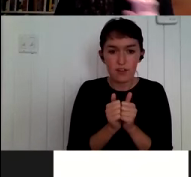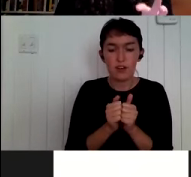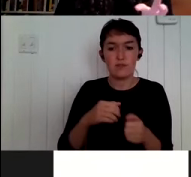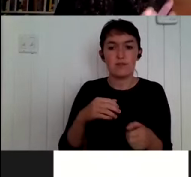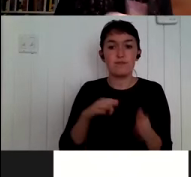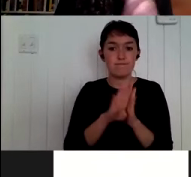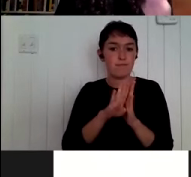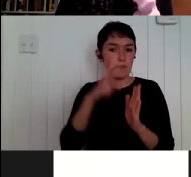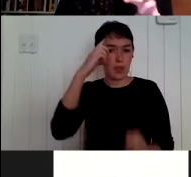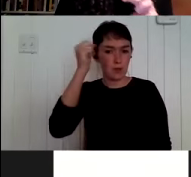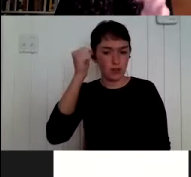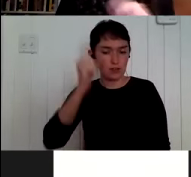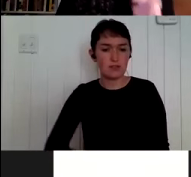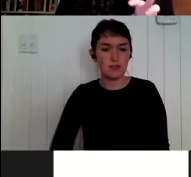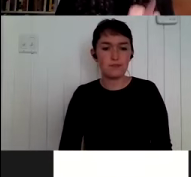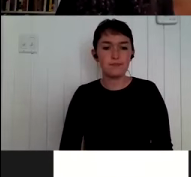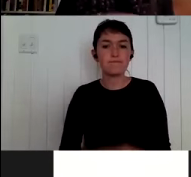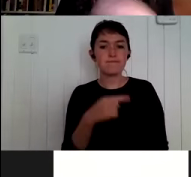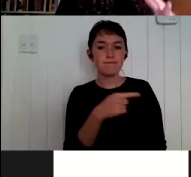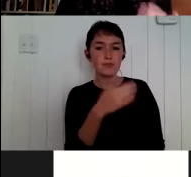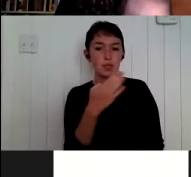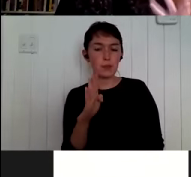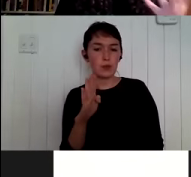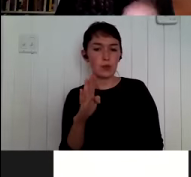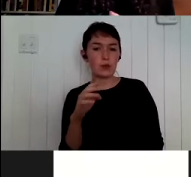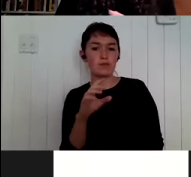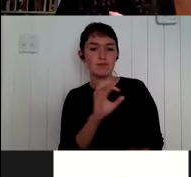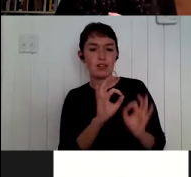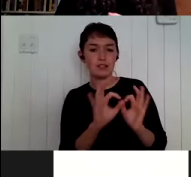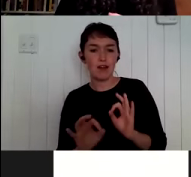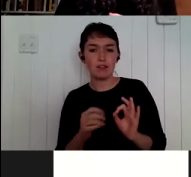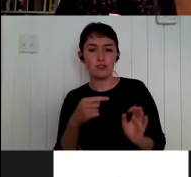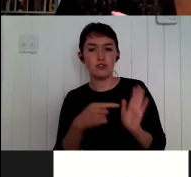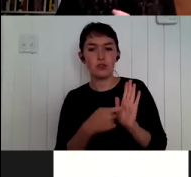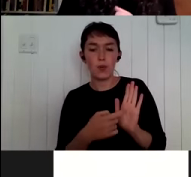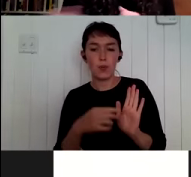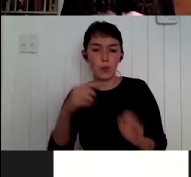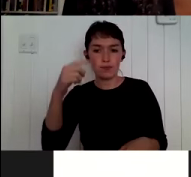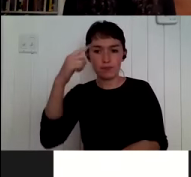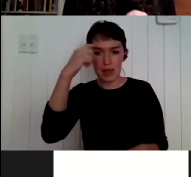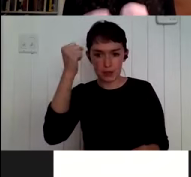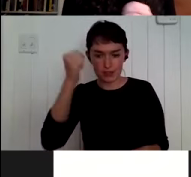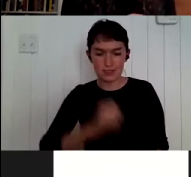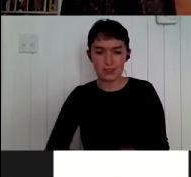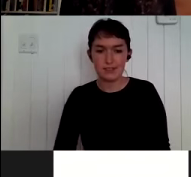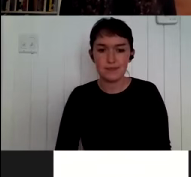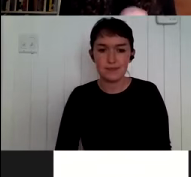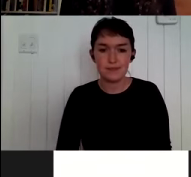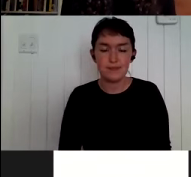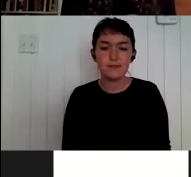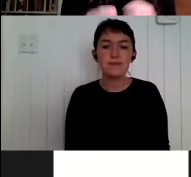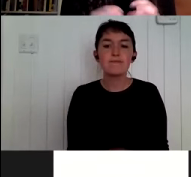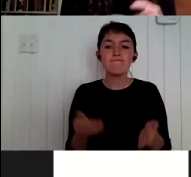just with these blue dots to illustrate memories, get repeatedly